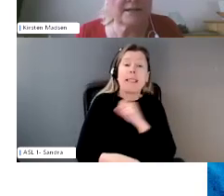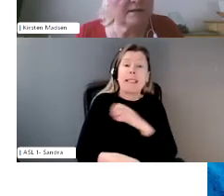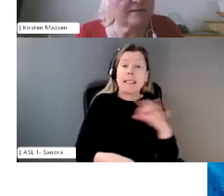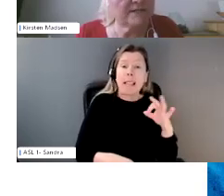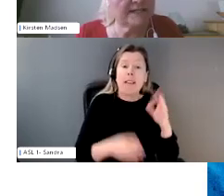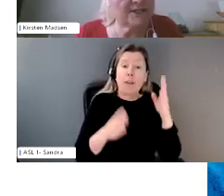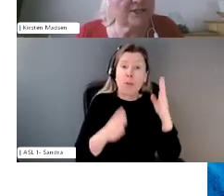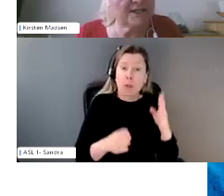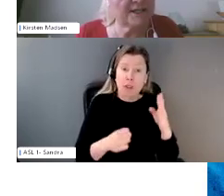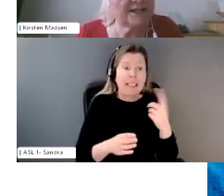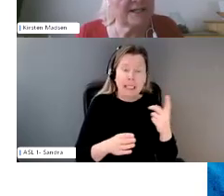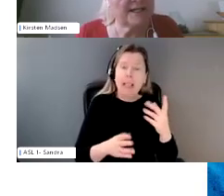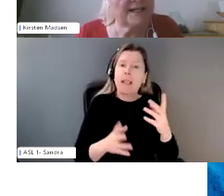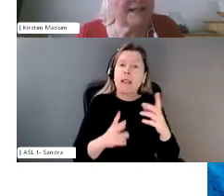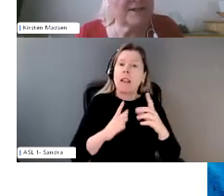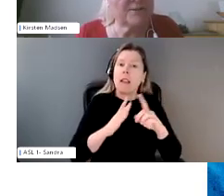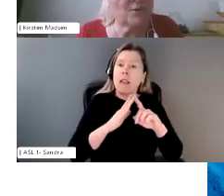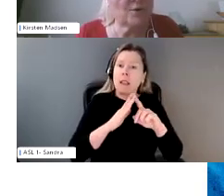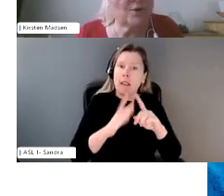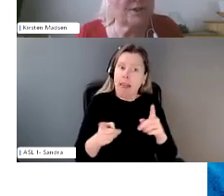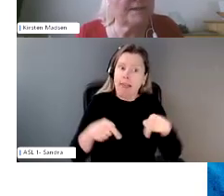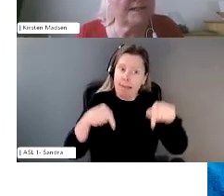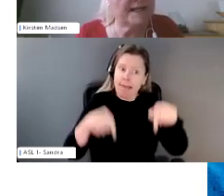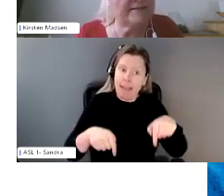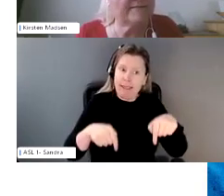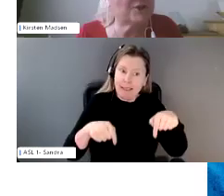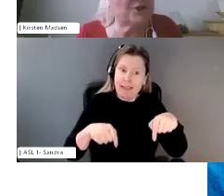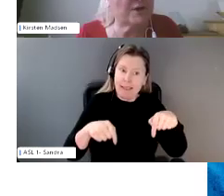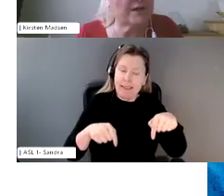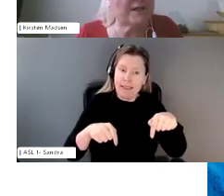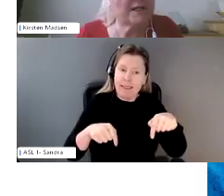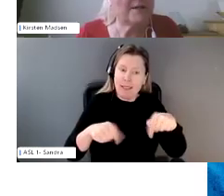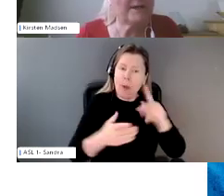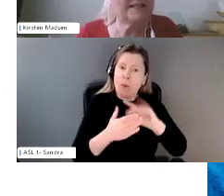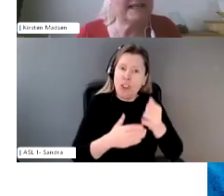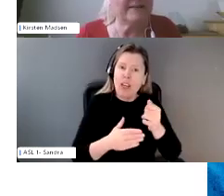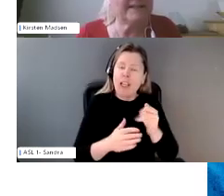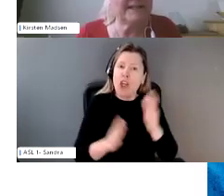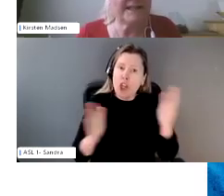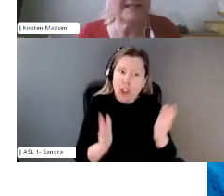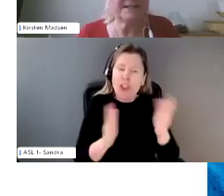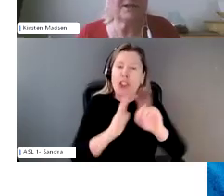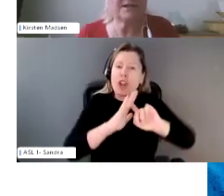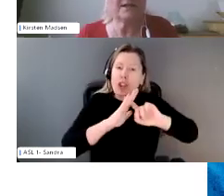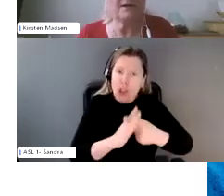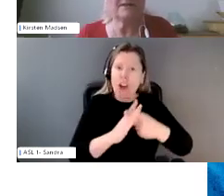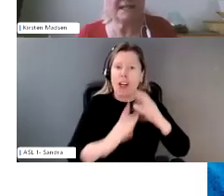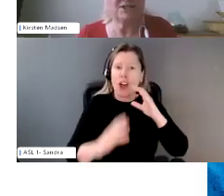starting a conversation. I think there's more work to be done for sure, but I definitely